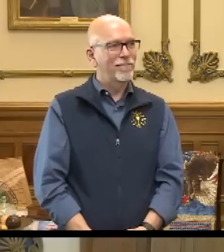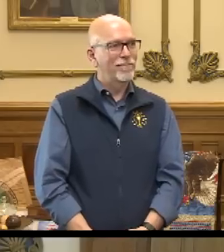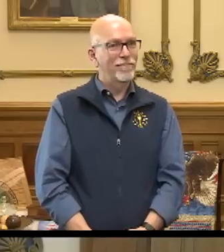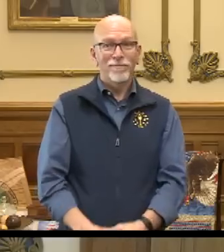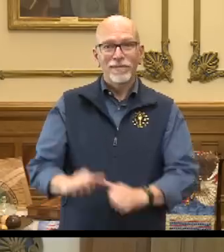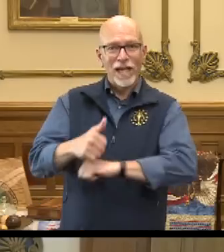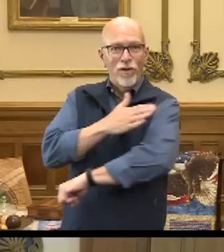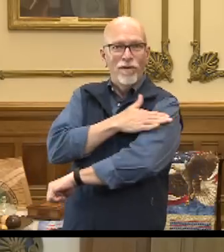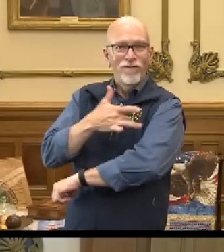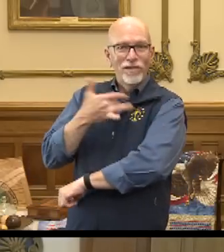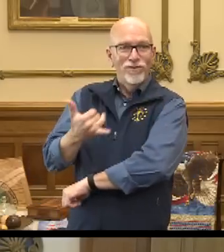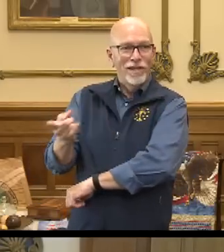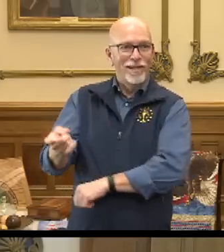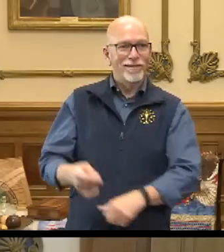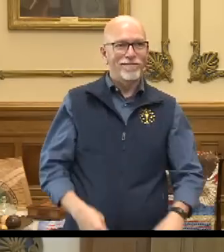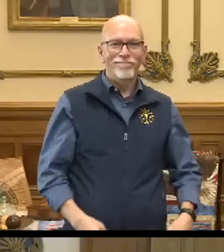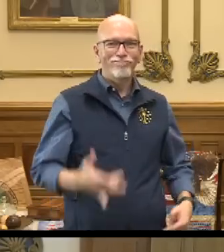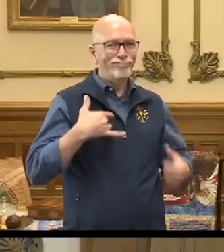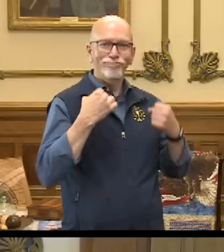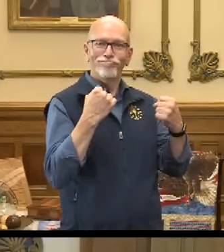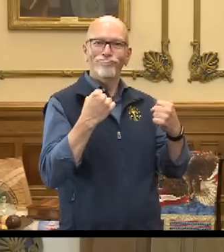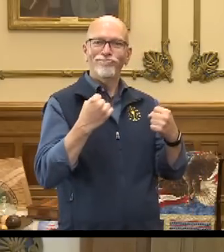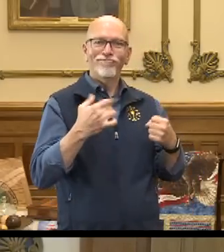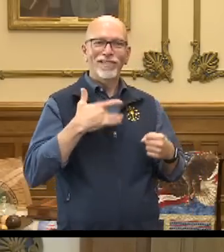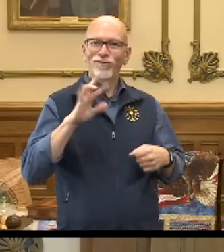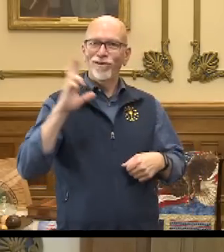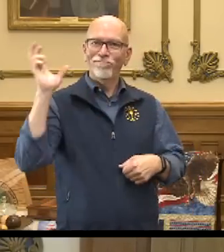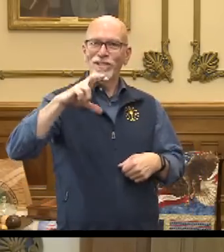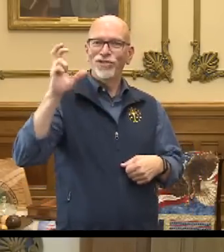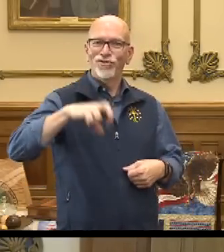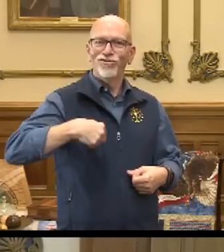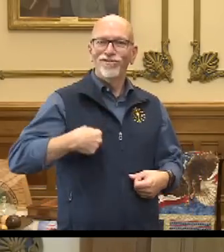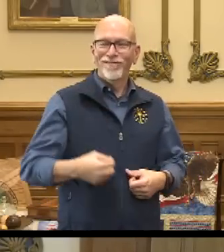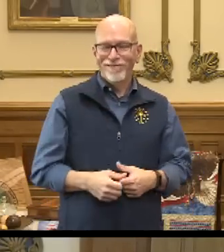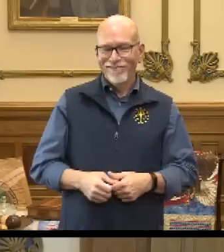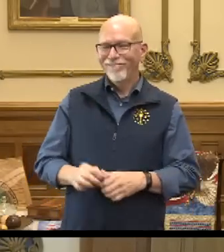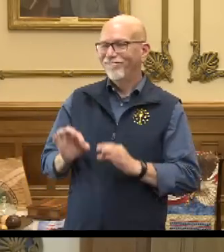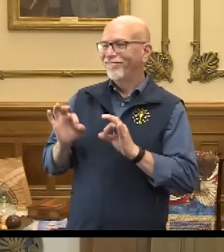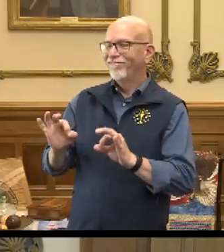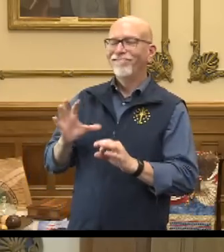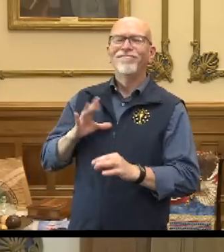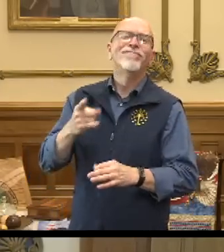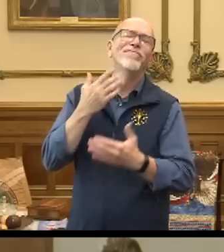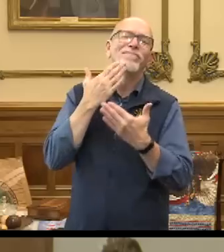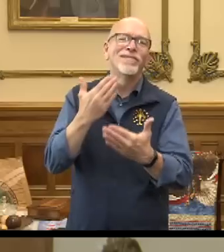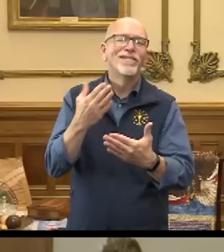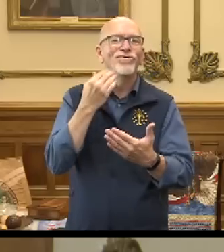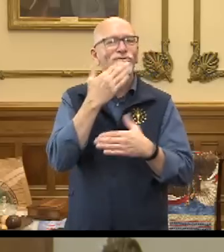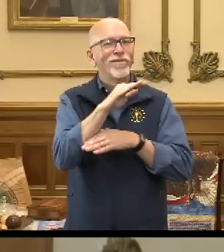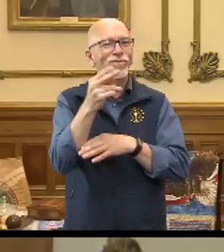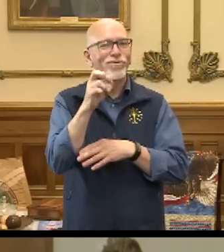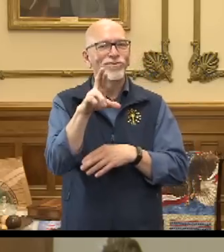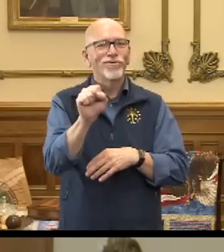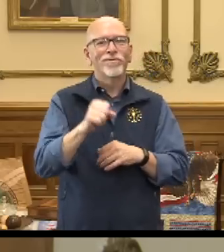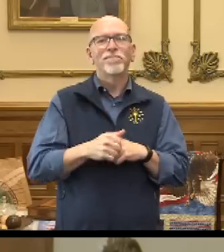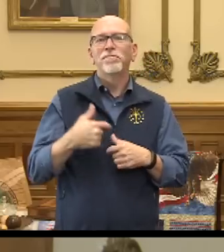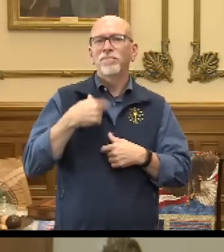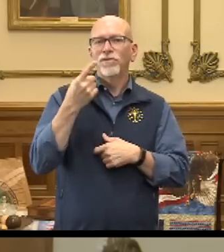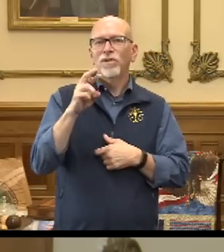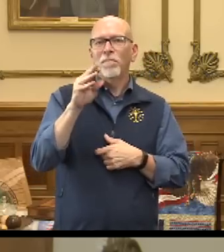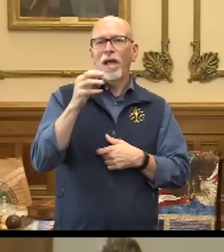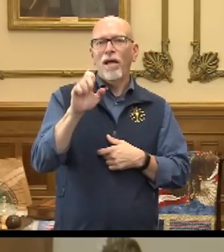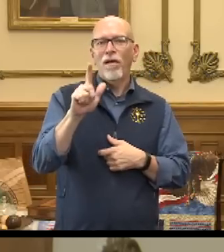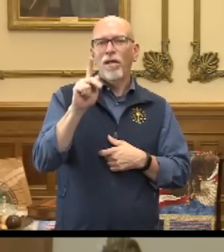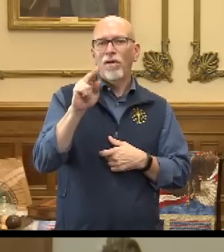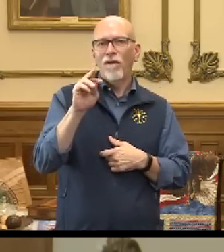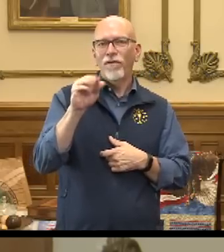How's your arm feeling today, Governor? I feel like I could throw a pitch. Fantastic. Well, thank you, and good afternoon, Hoosiers. I'm Dr. Michael